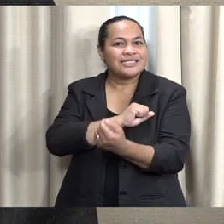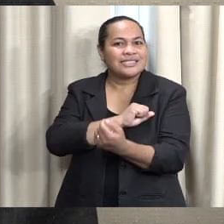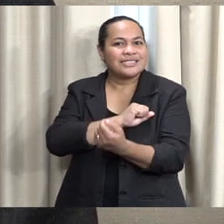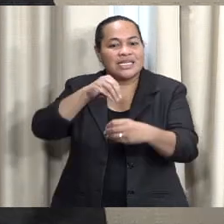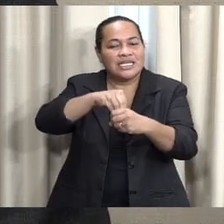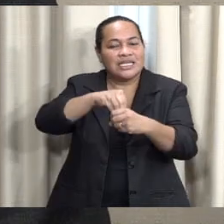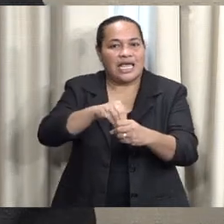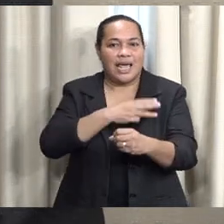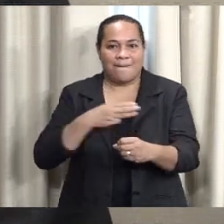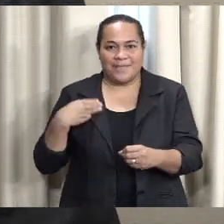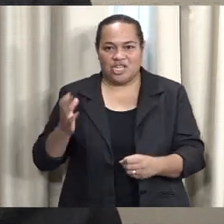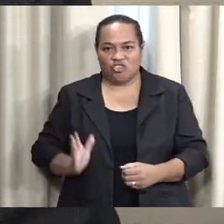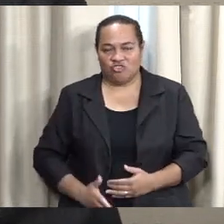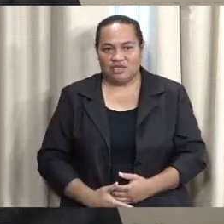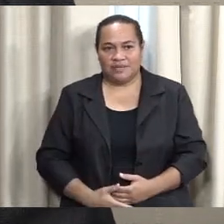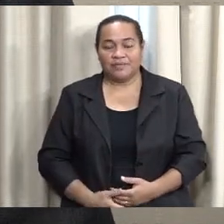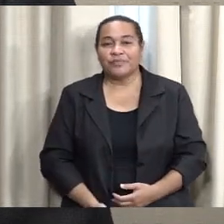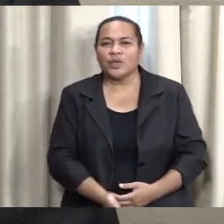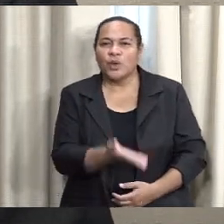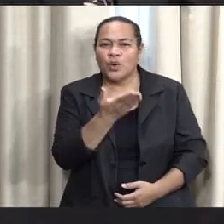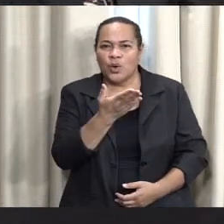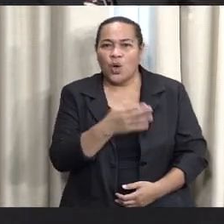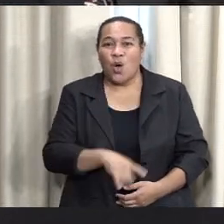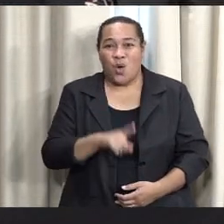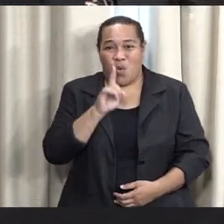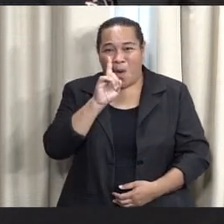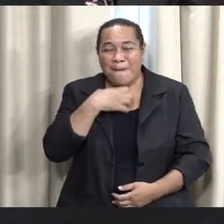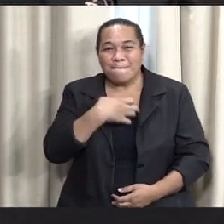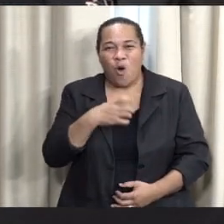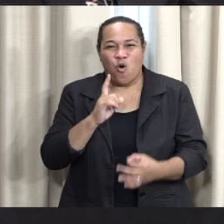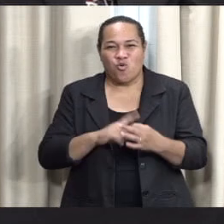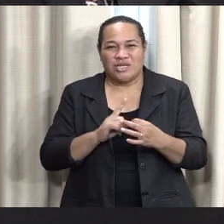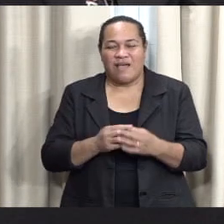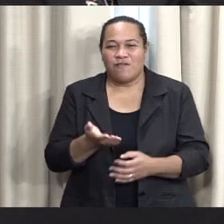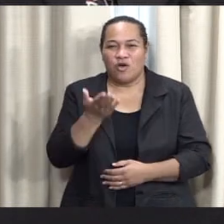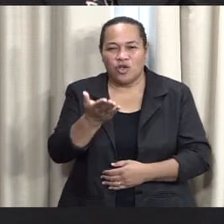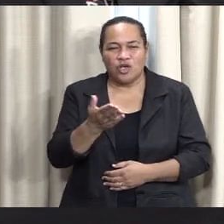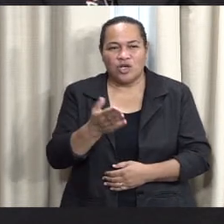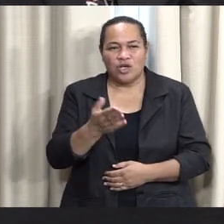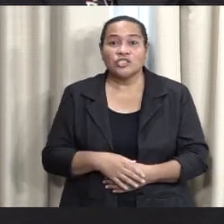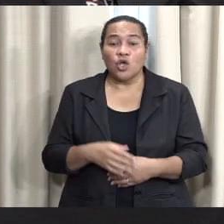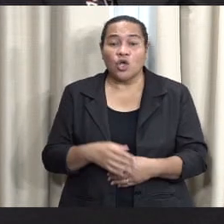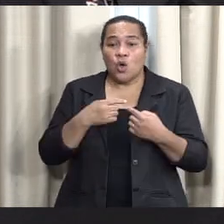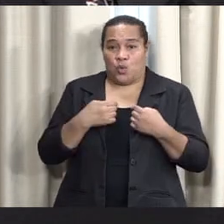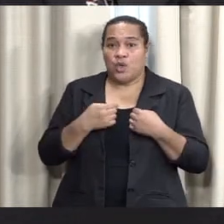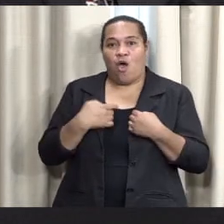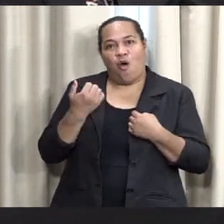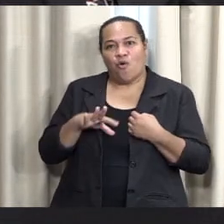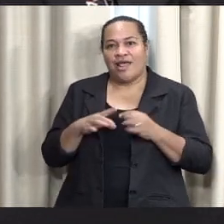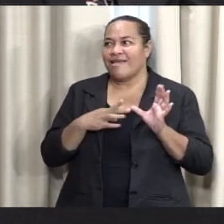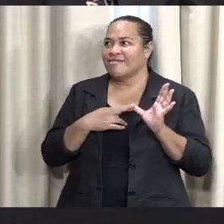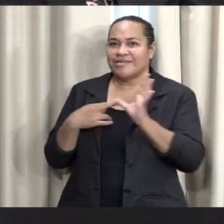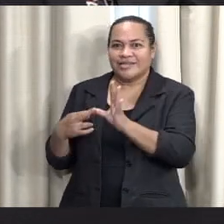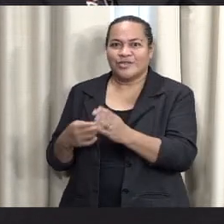ministry. Sorry, just one more question to you. We put to her that